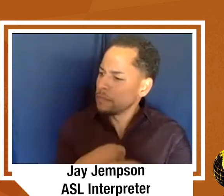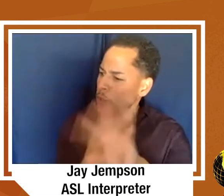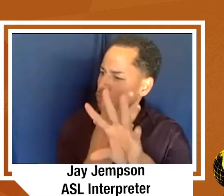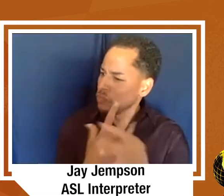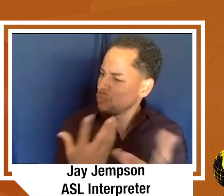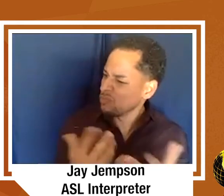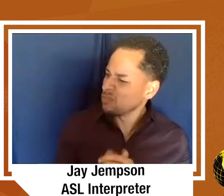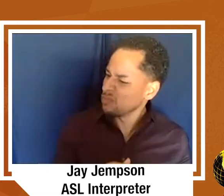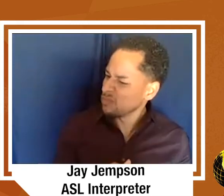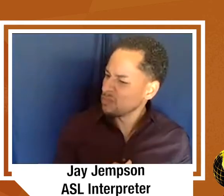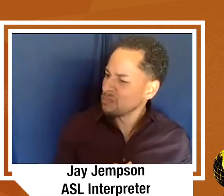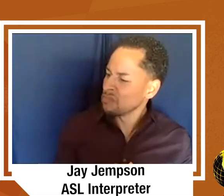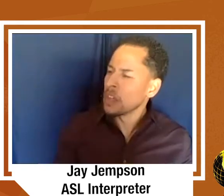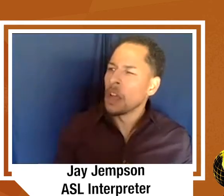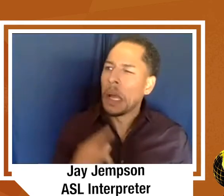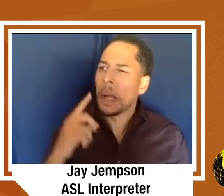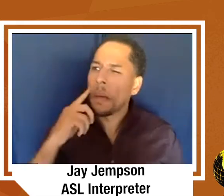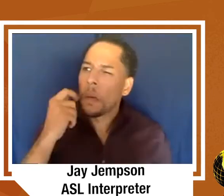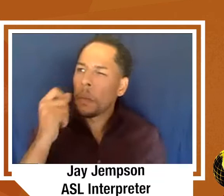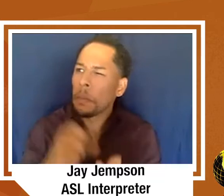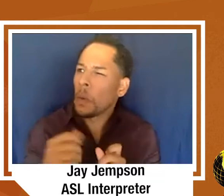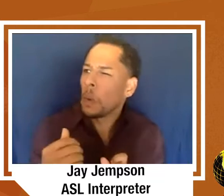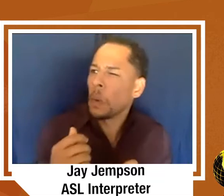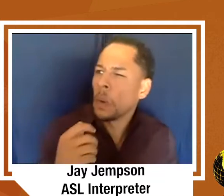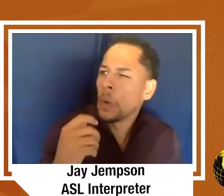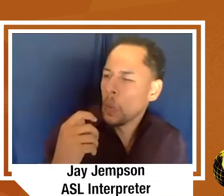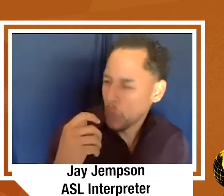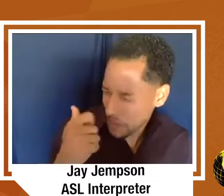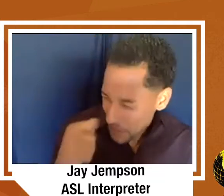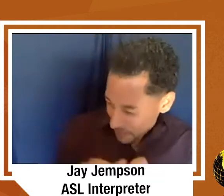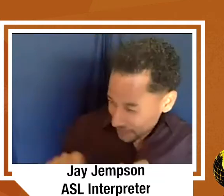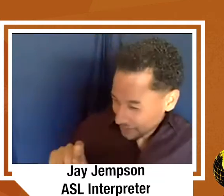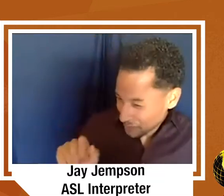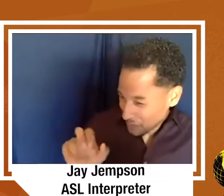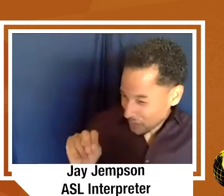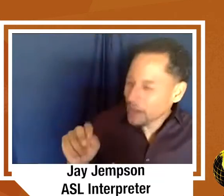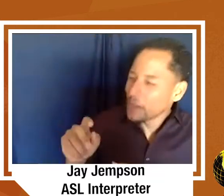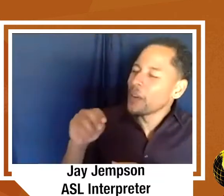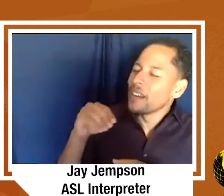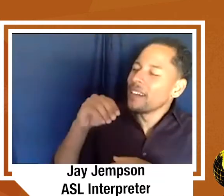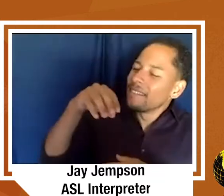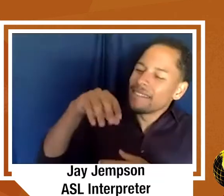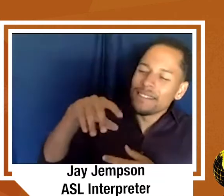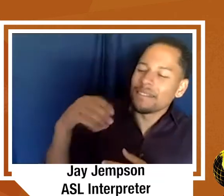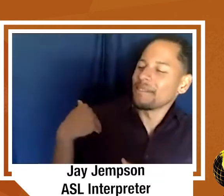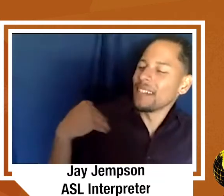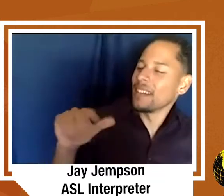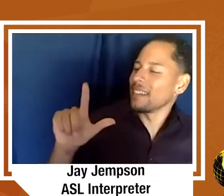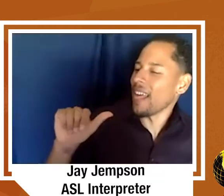space, right? We had just been in Los Angeles, remember, Toran? And